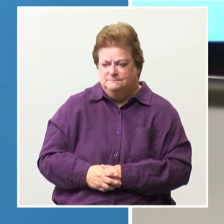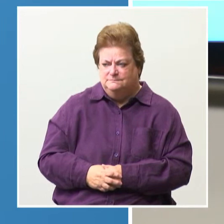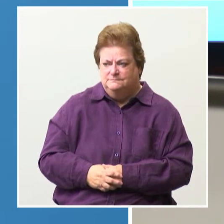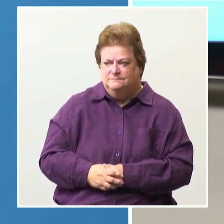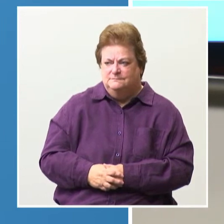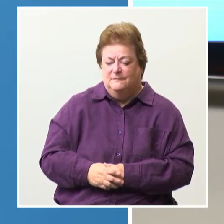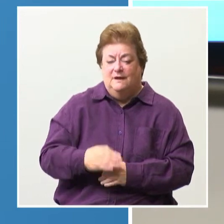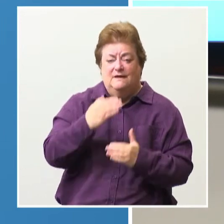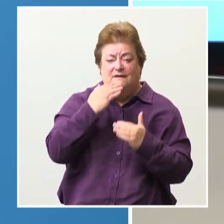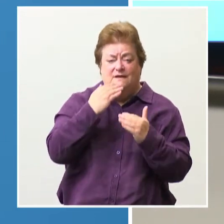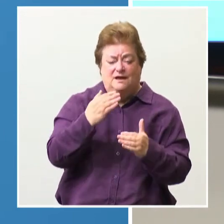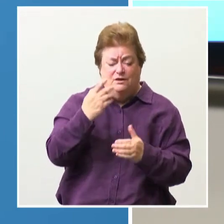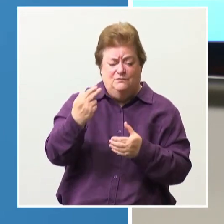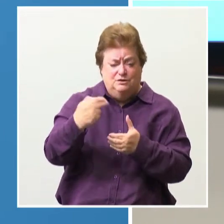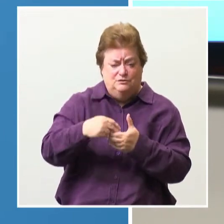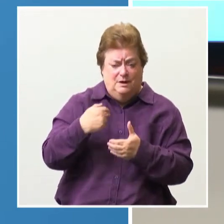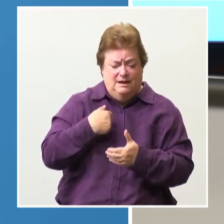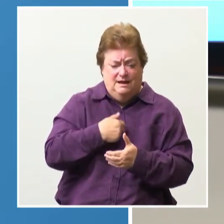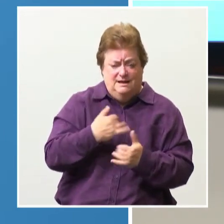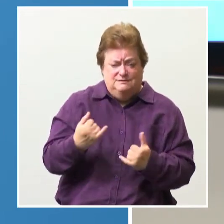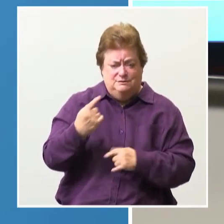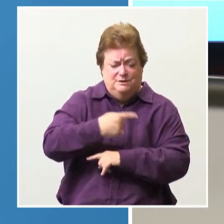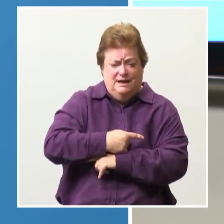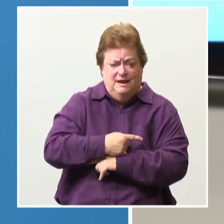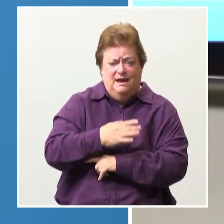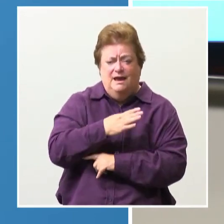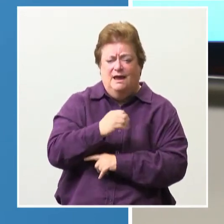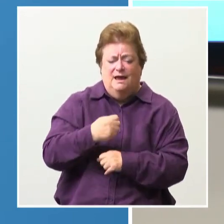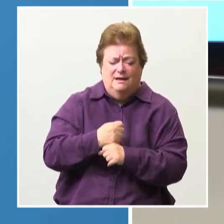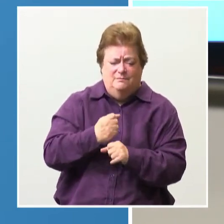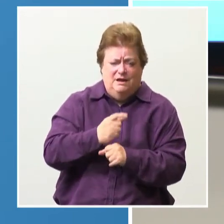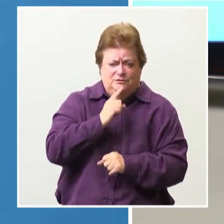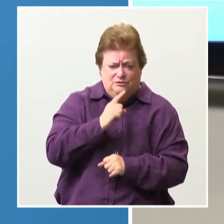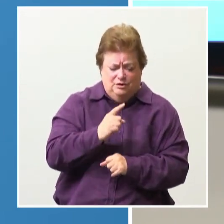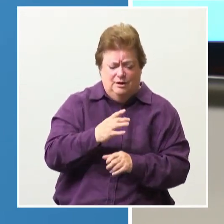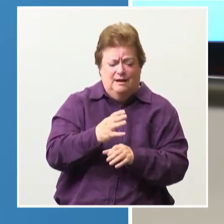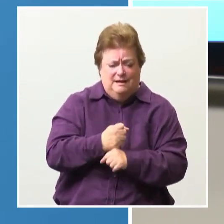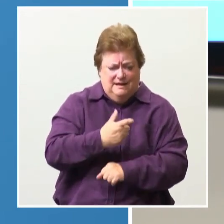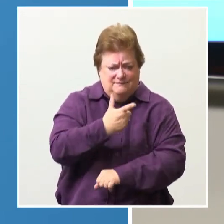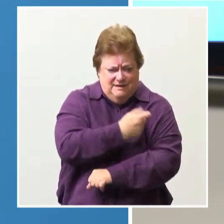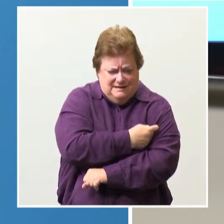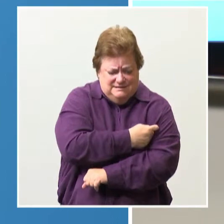All right. Thank you again for joining us today, and be sure to get